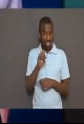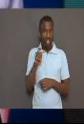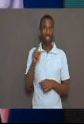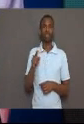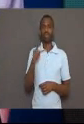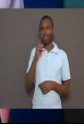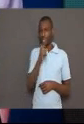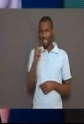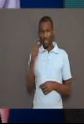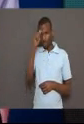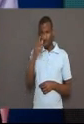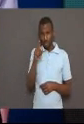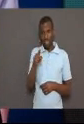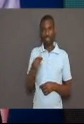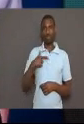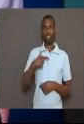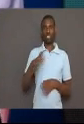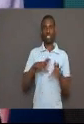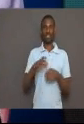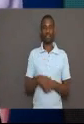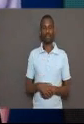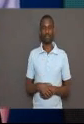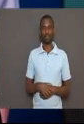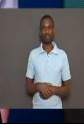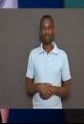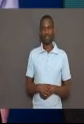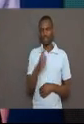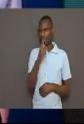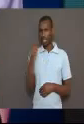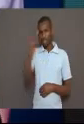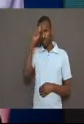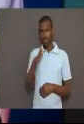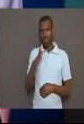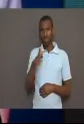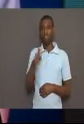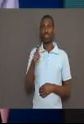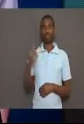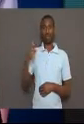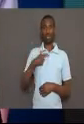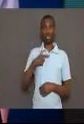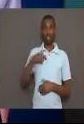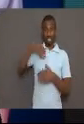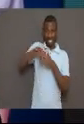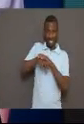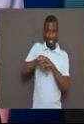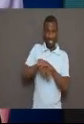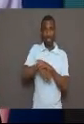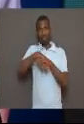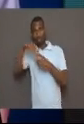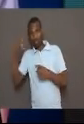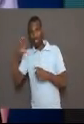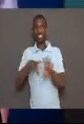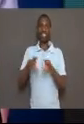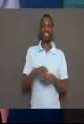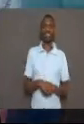Every breath that you take in and expel out relies on air